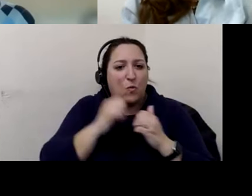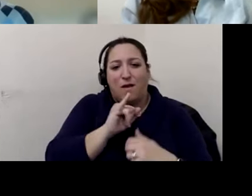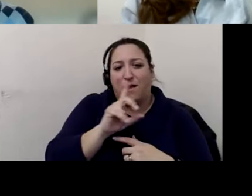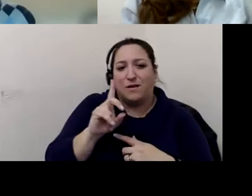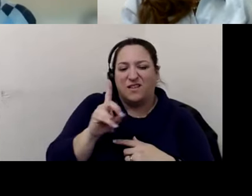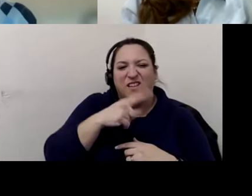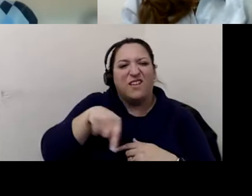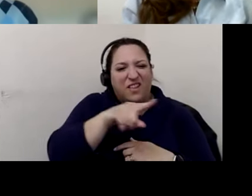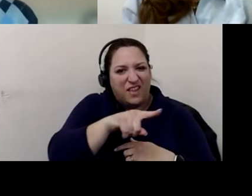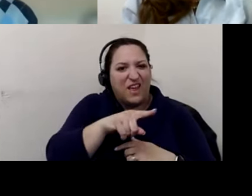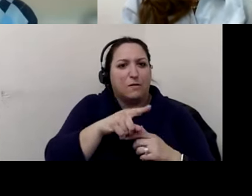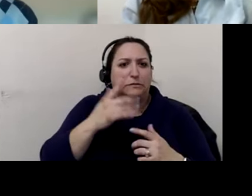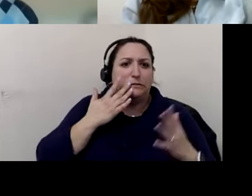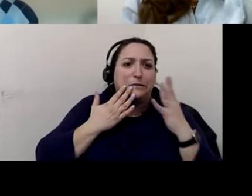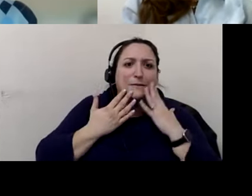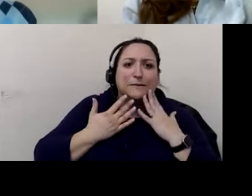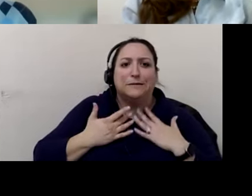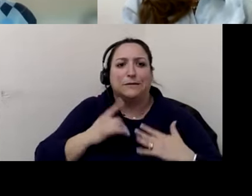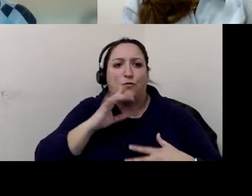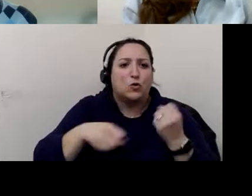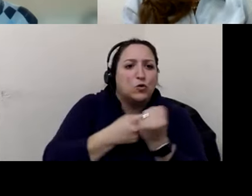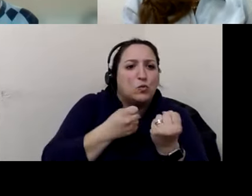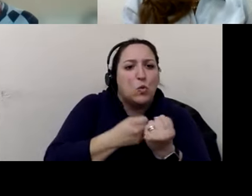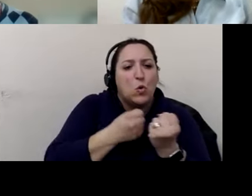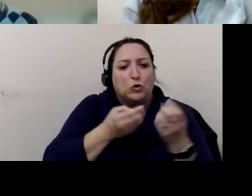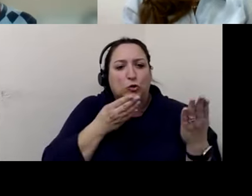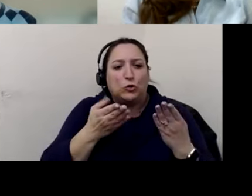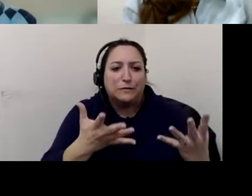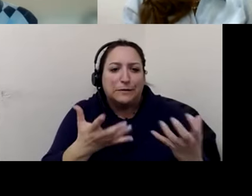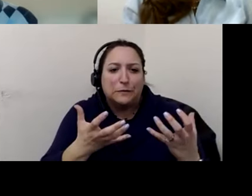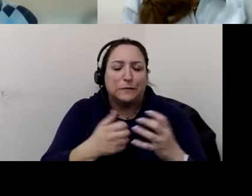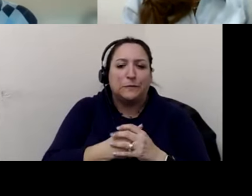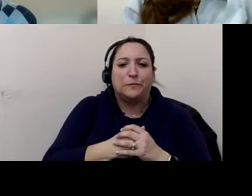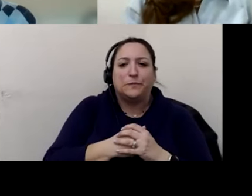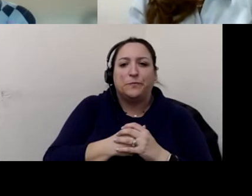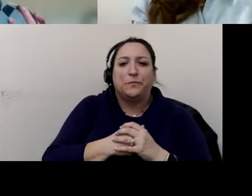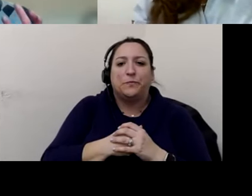were desperate for supports and services.